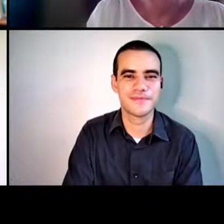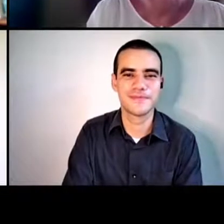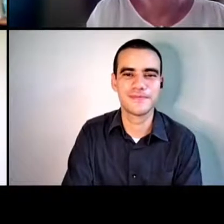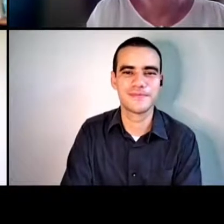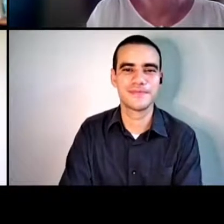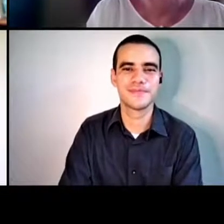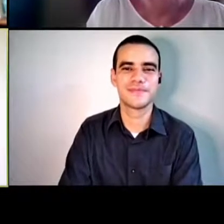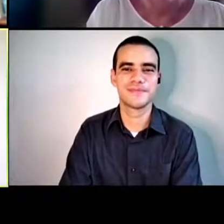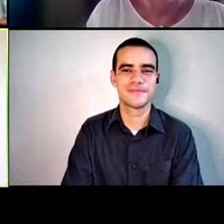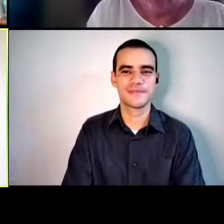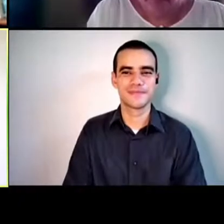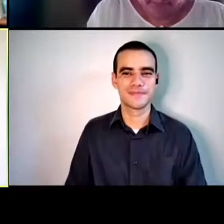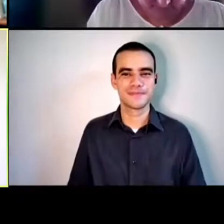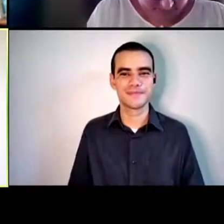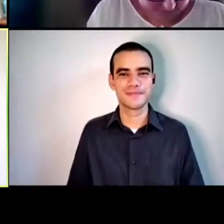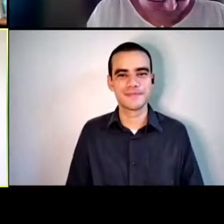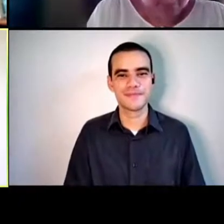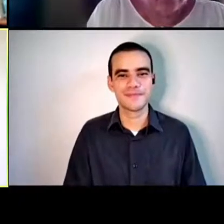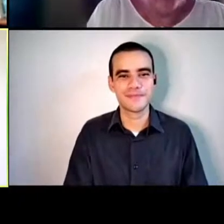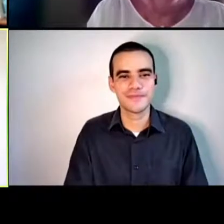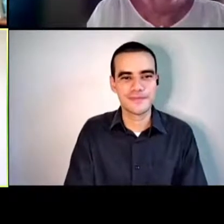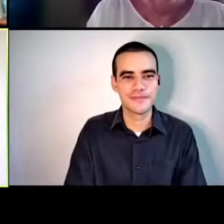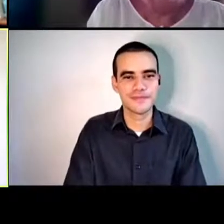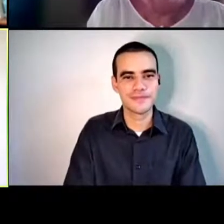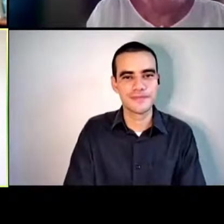Can I go? Yes.